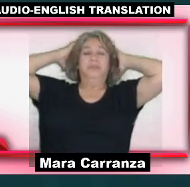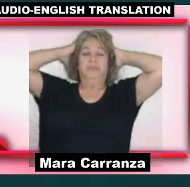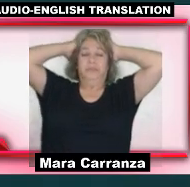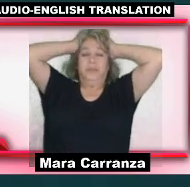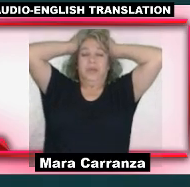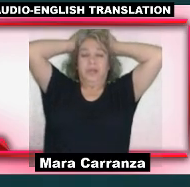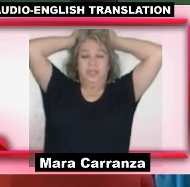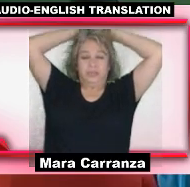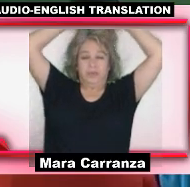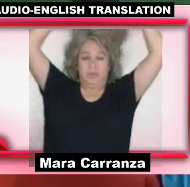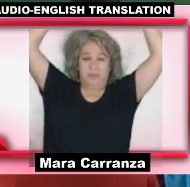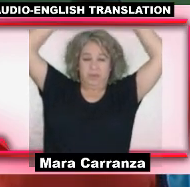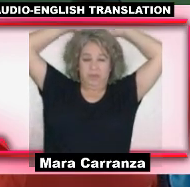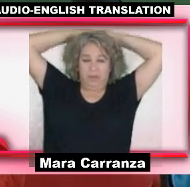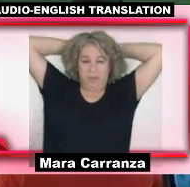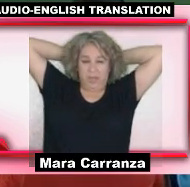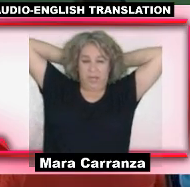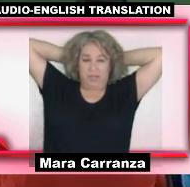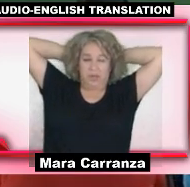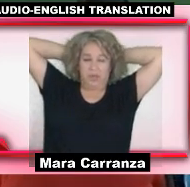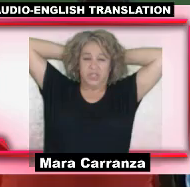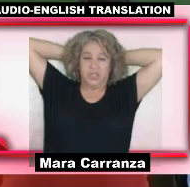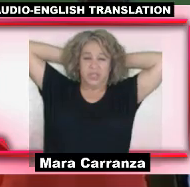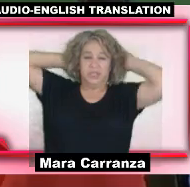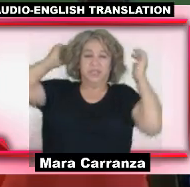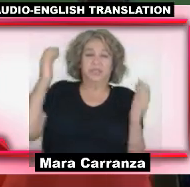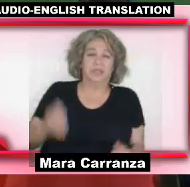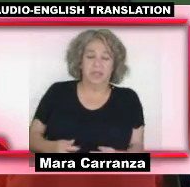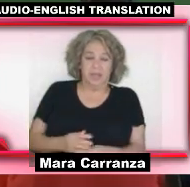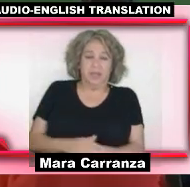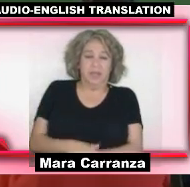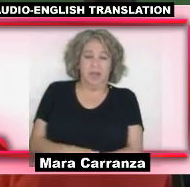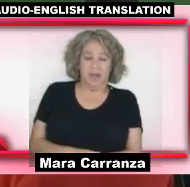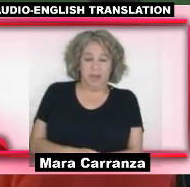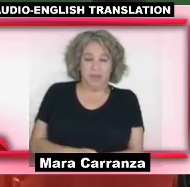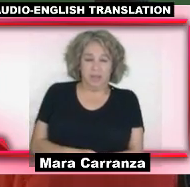difference. You formulate the question is,